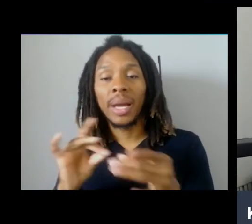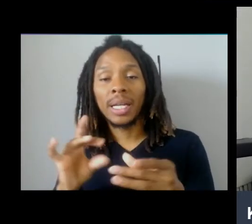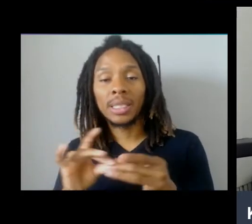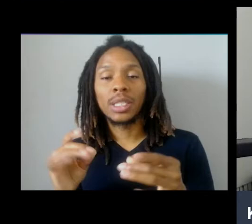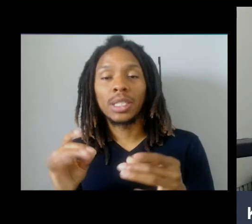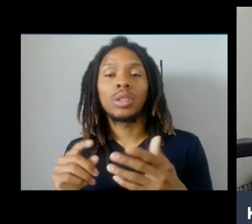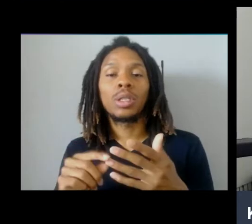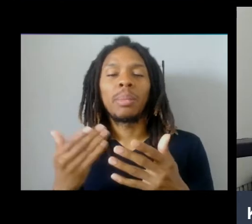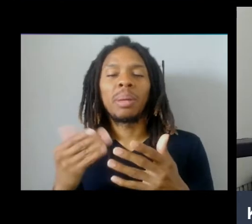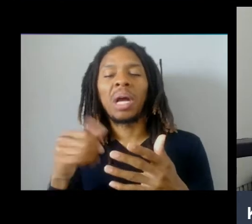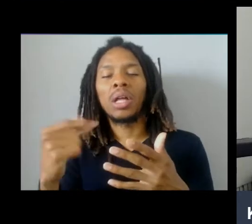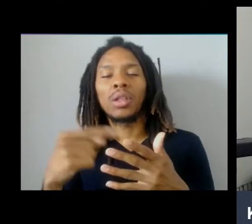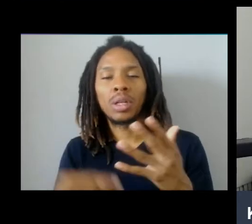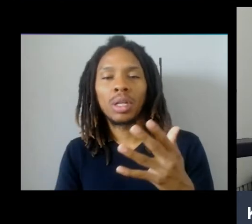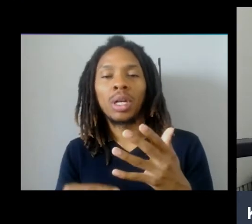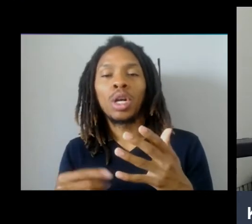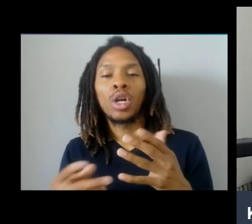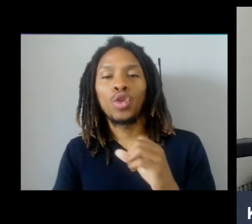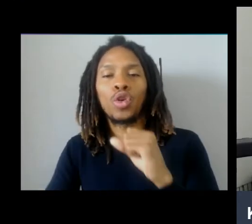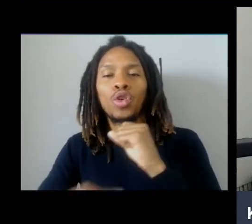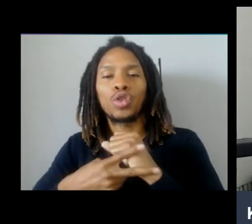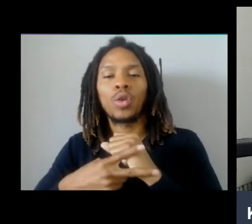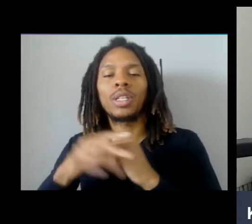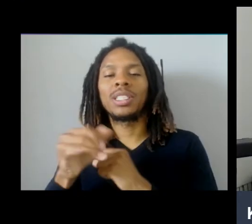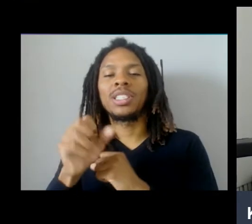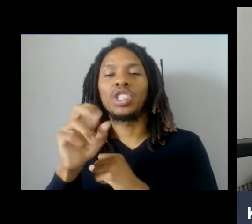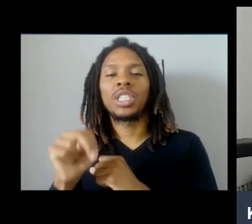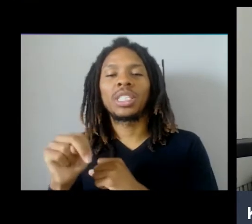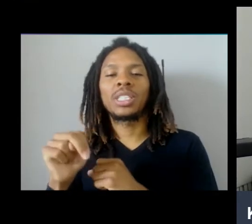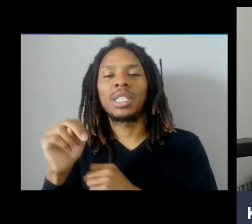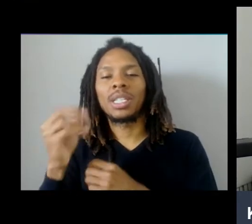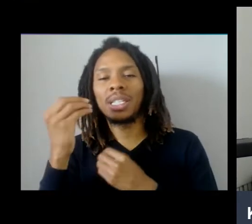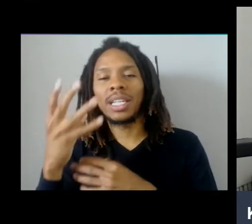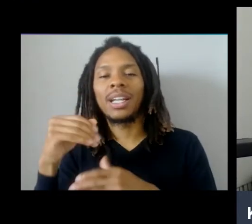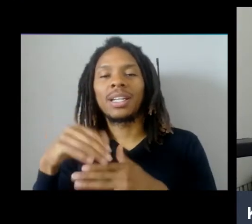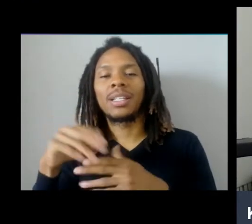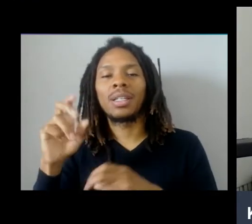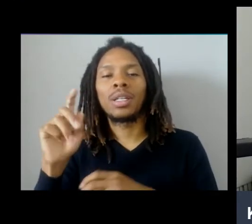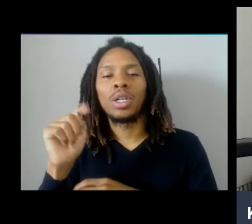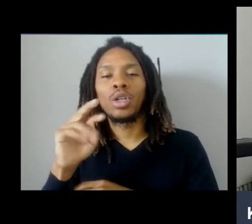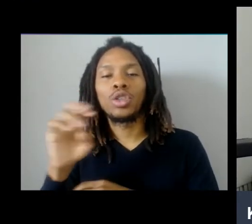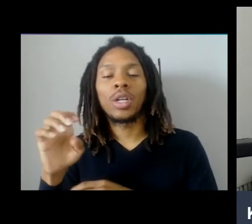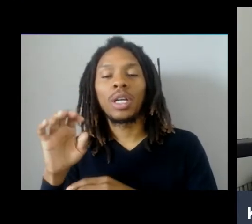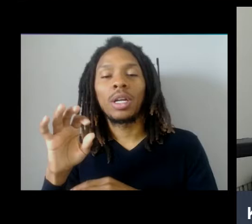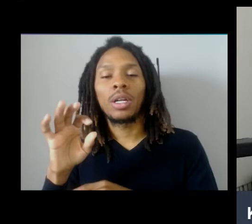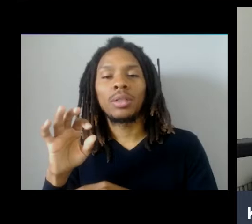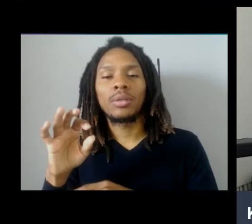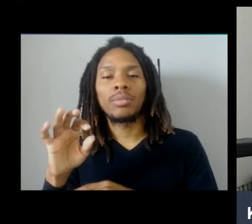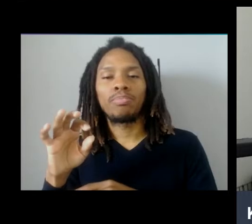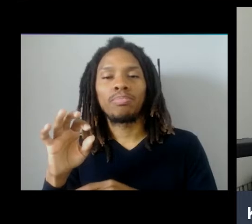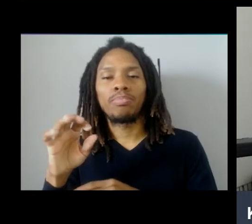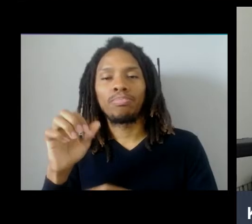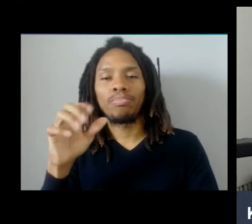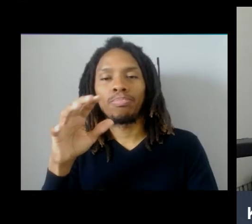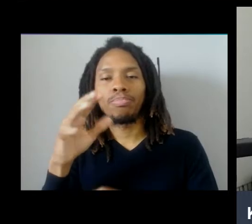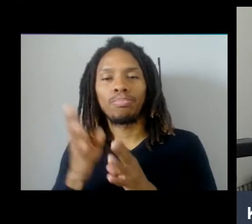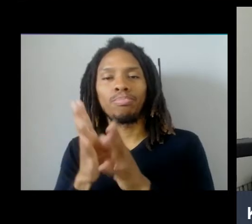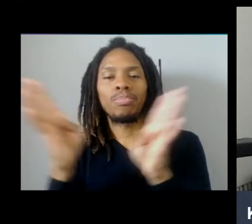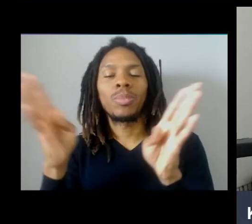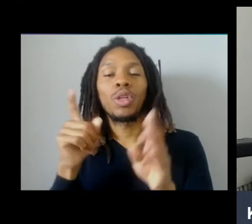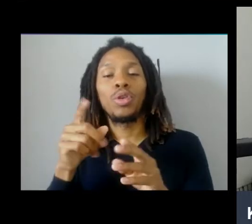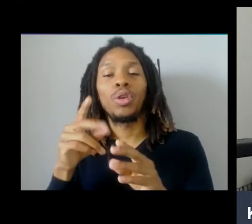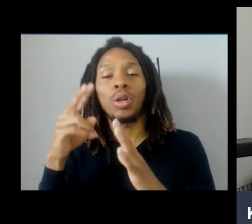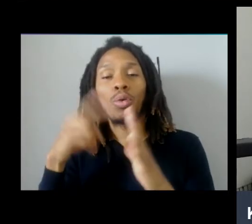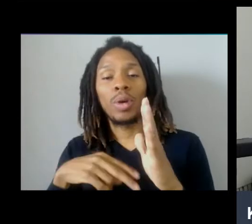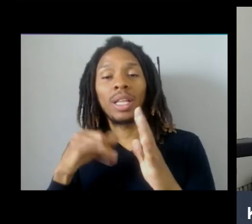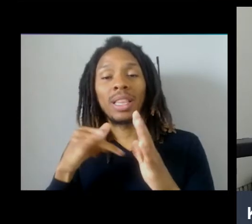and maybe some other stuff. And you can store this as a JSON document in a tree format. And you can easily just read the part of the JSON document that you